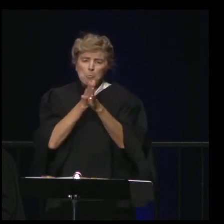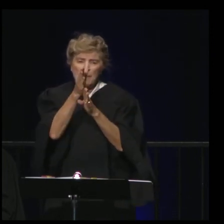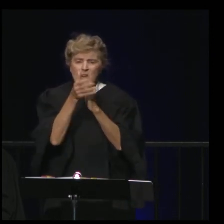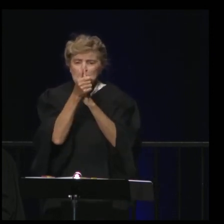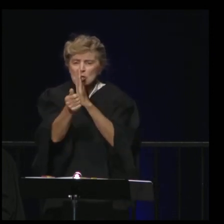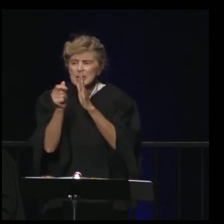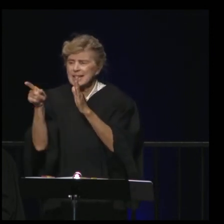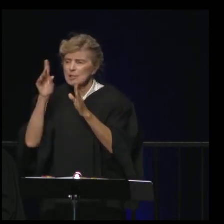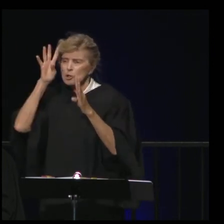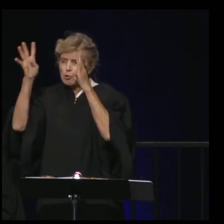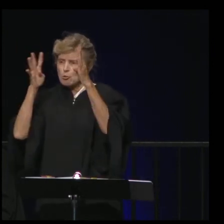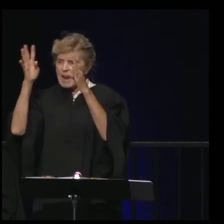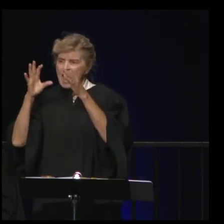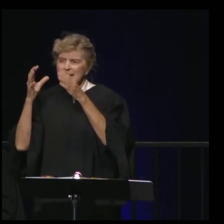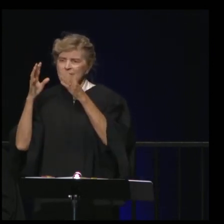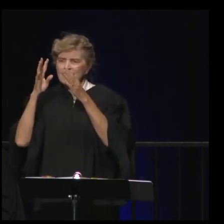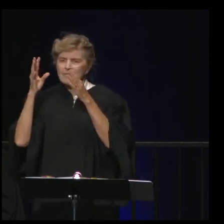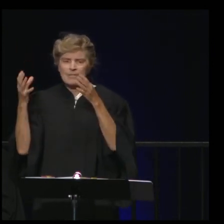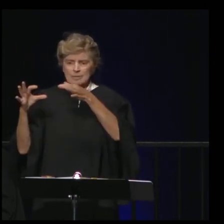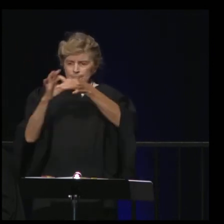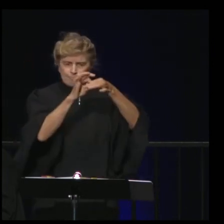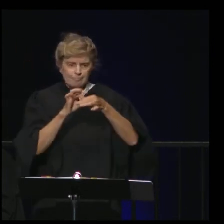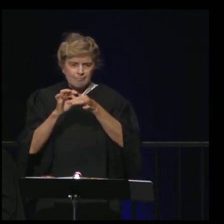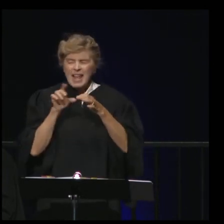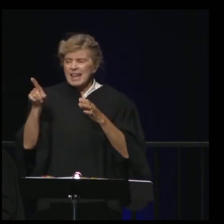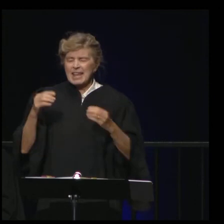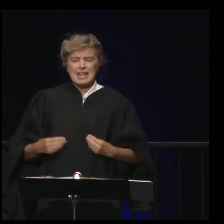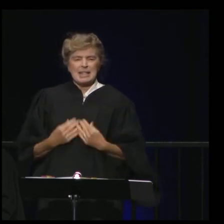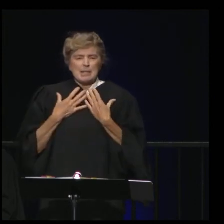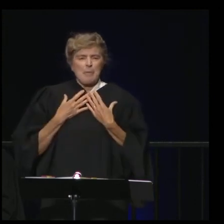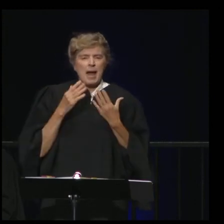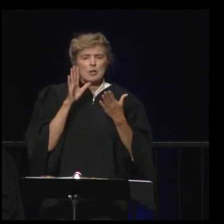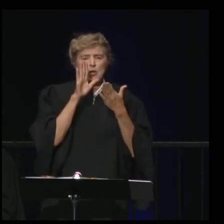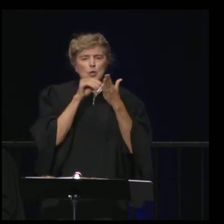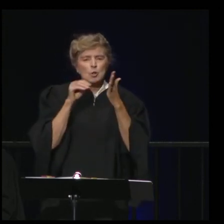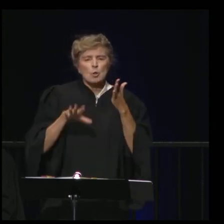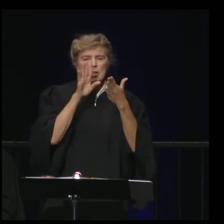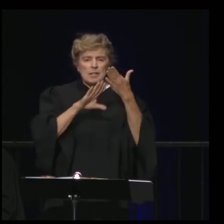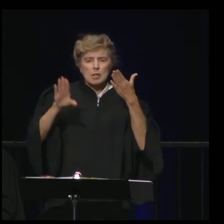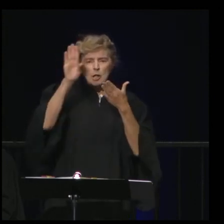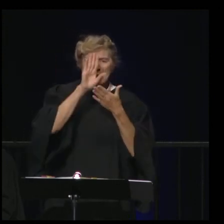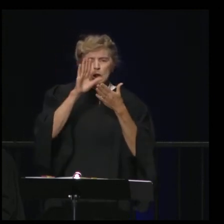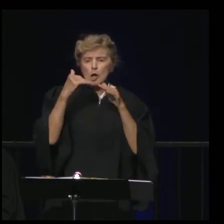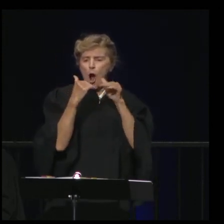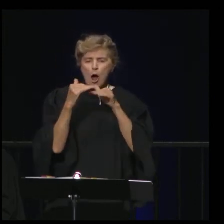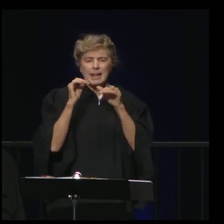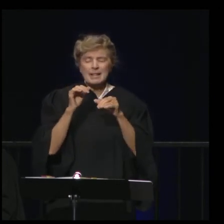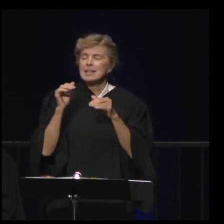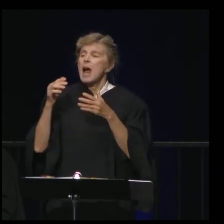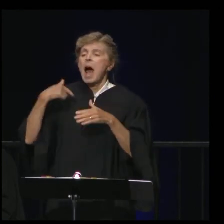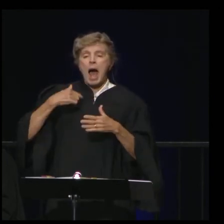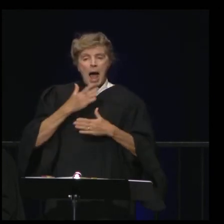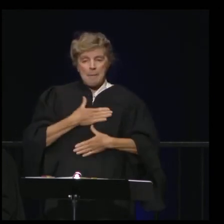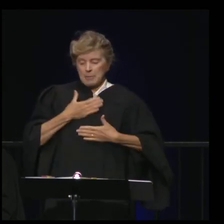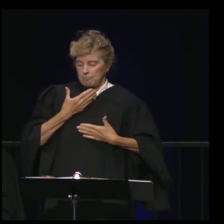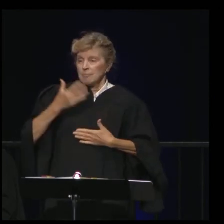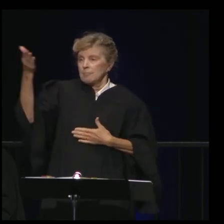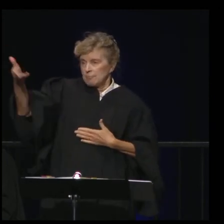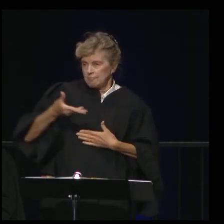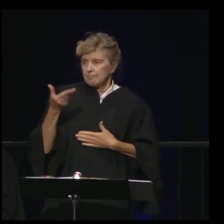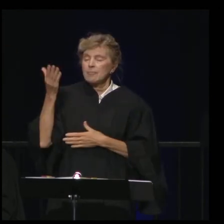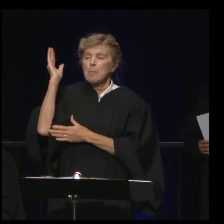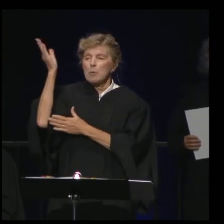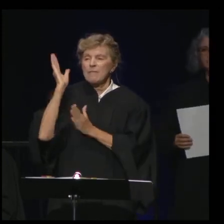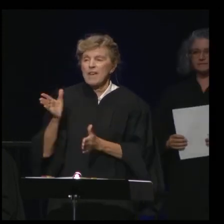creative innovation. He is an inspiration to his students, colleagues, and the profession at large. It is my pleasure to call to the lectern Professor